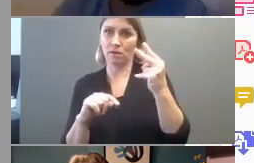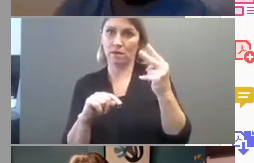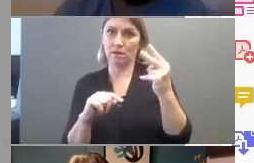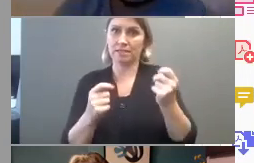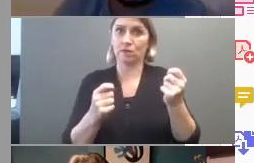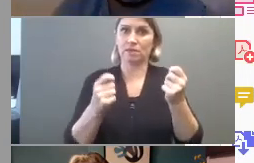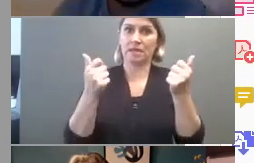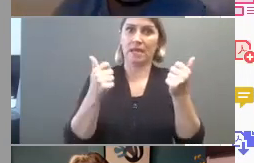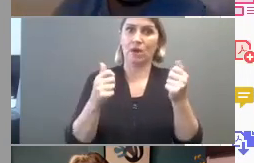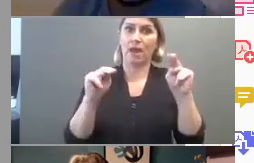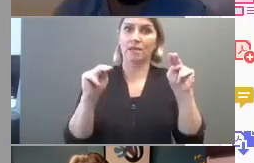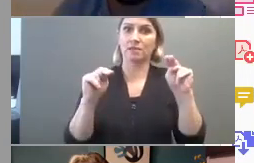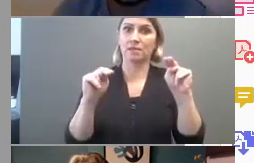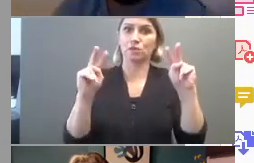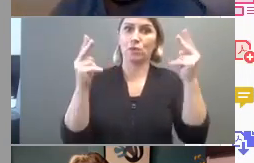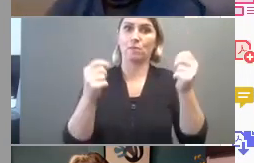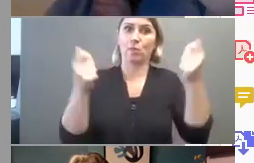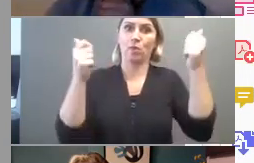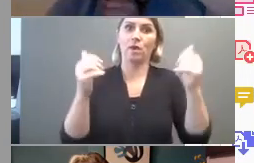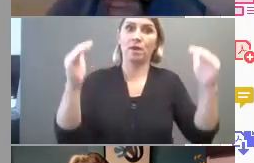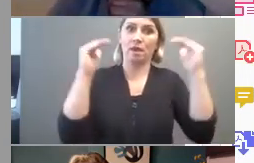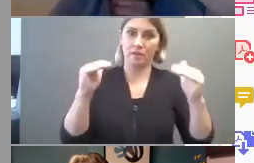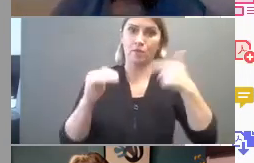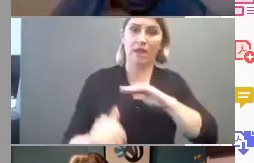n squared from this equation. We have